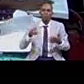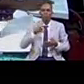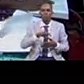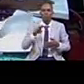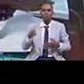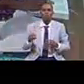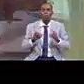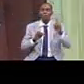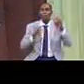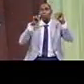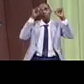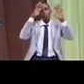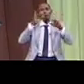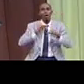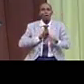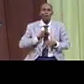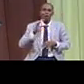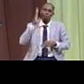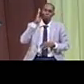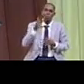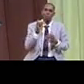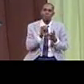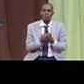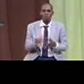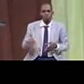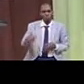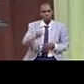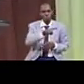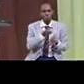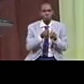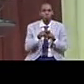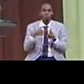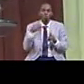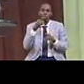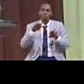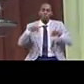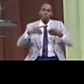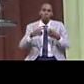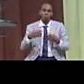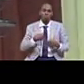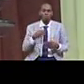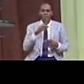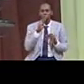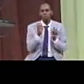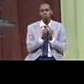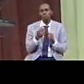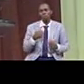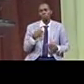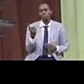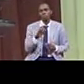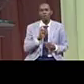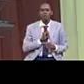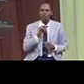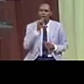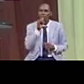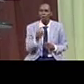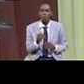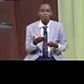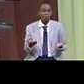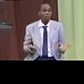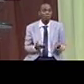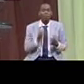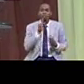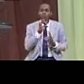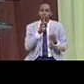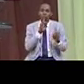they also whom thou hast given me be with me where I am. It's talking about the believers getting to